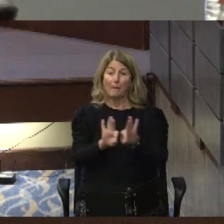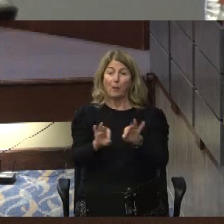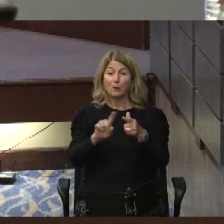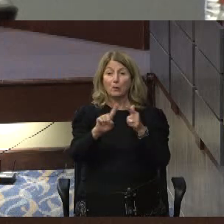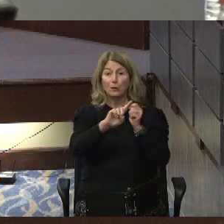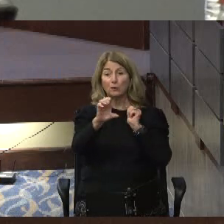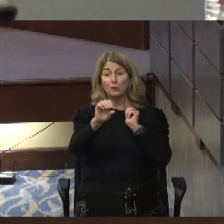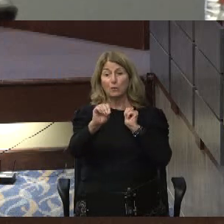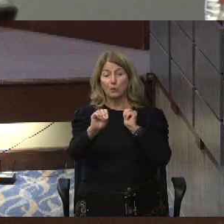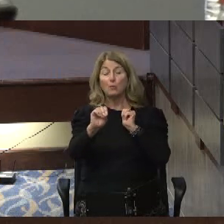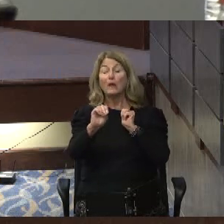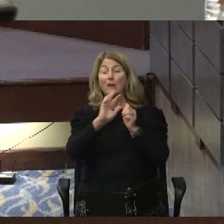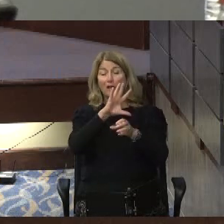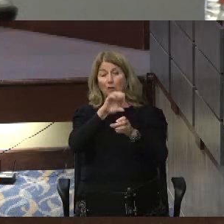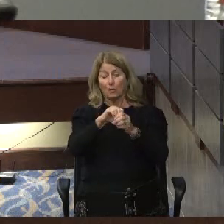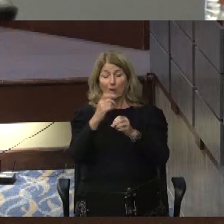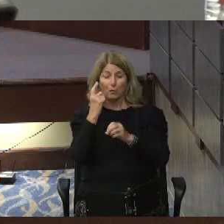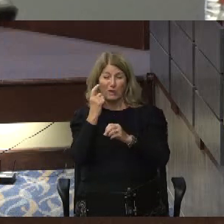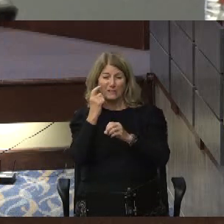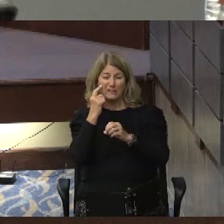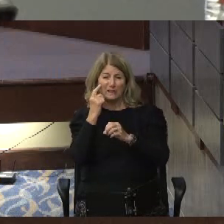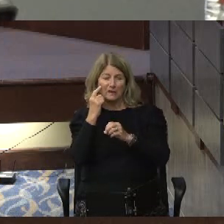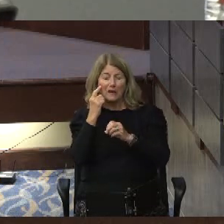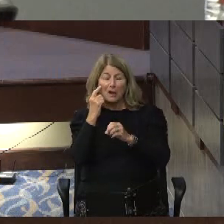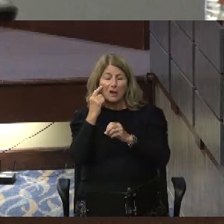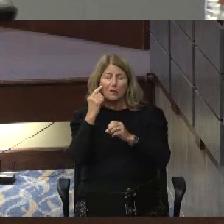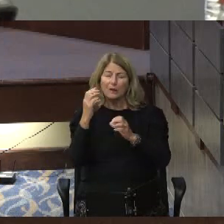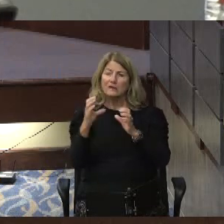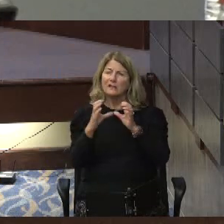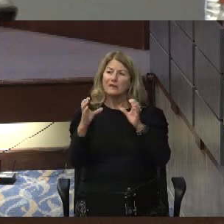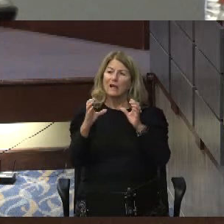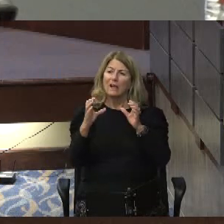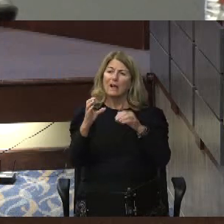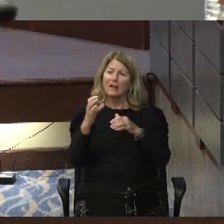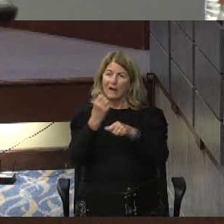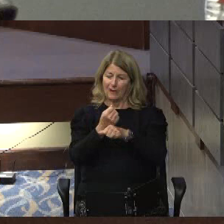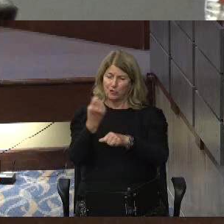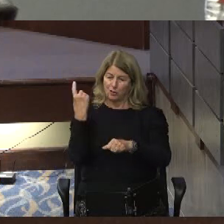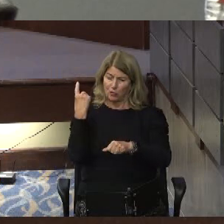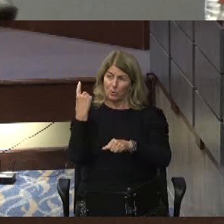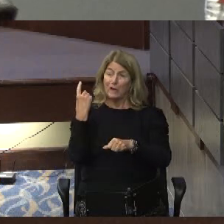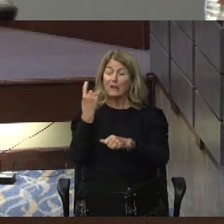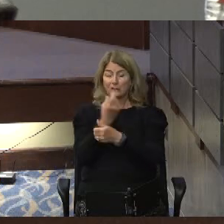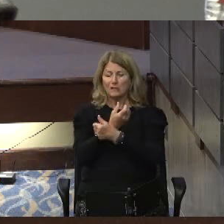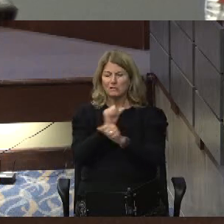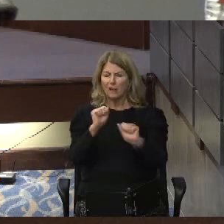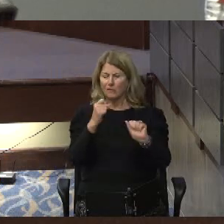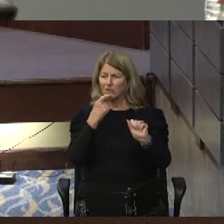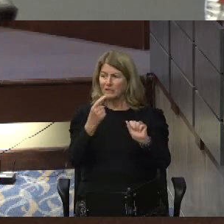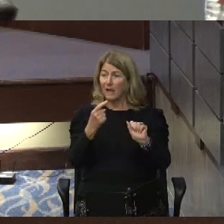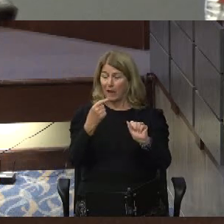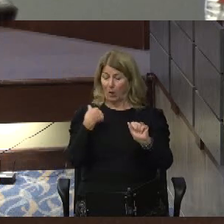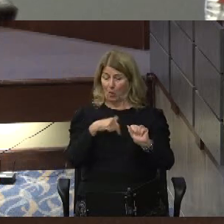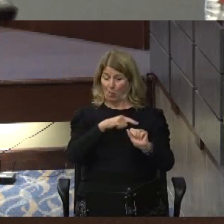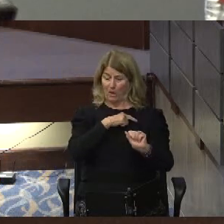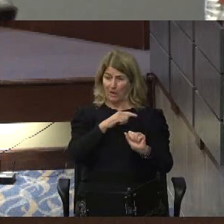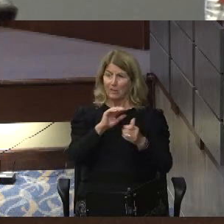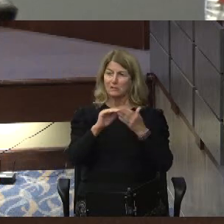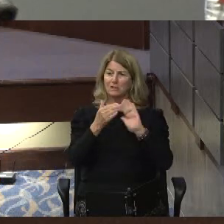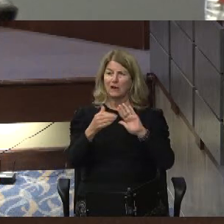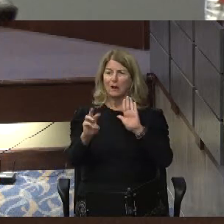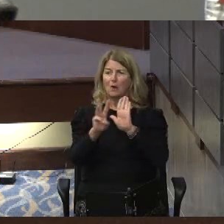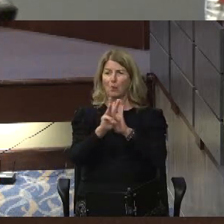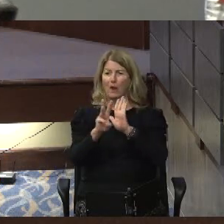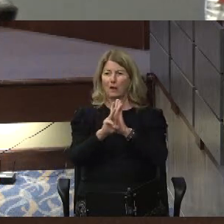including the most recent successful accreditation last year. I think it's safe to say that we at the City of Waco and the Cameron Park Zoo